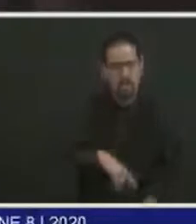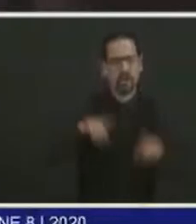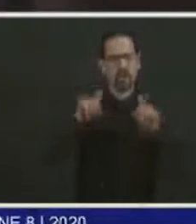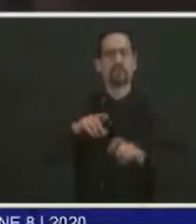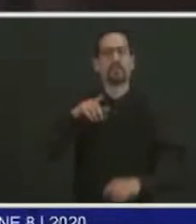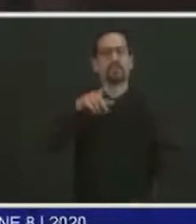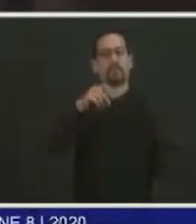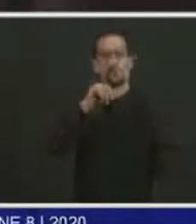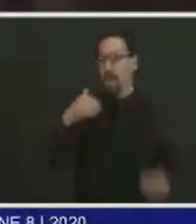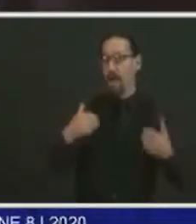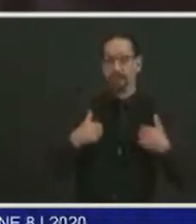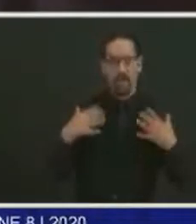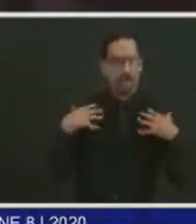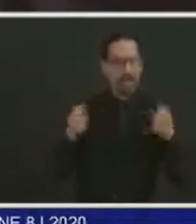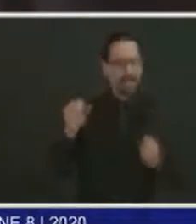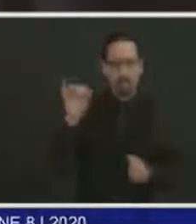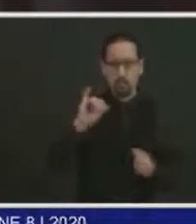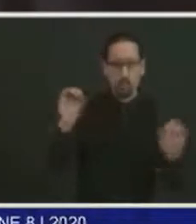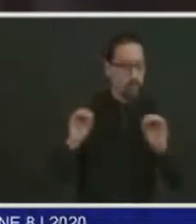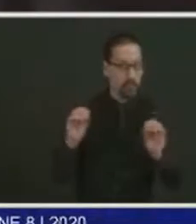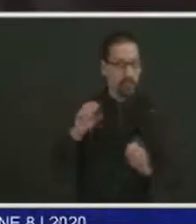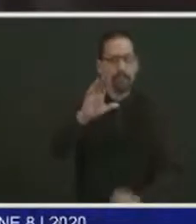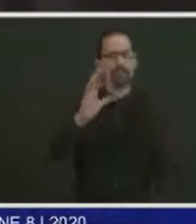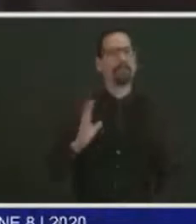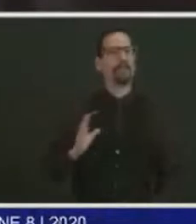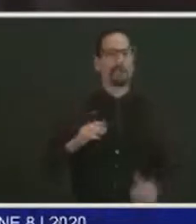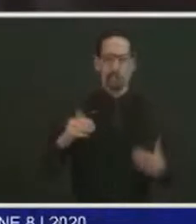As stated, you can either go to